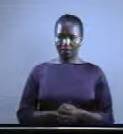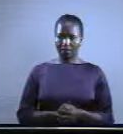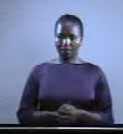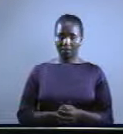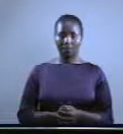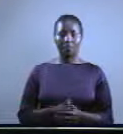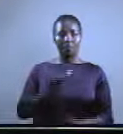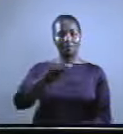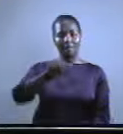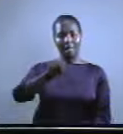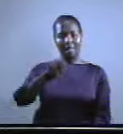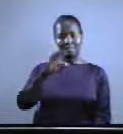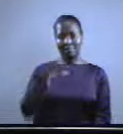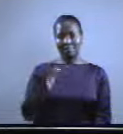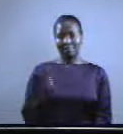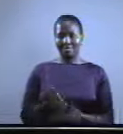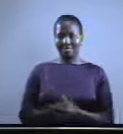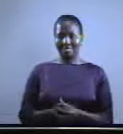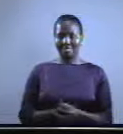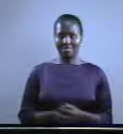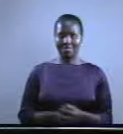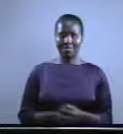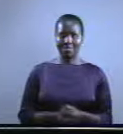The ANC.